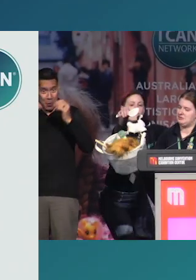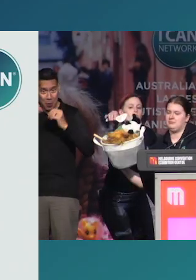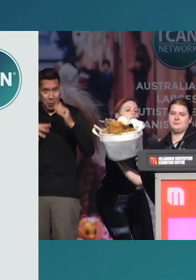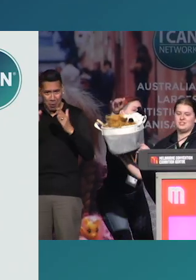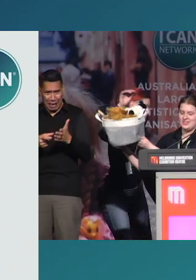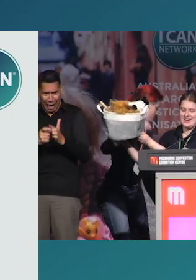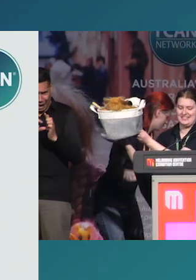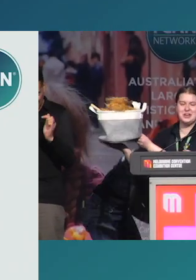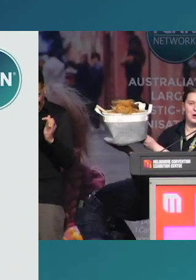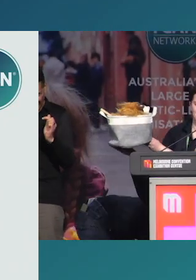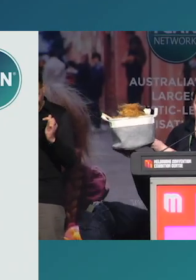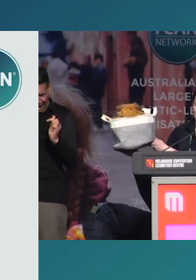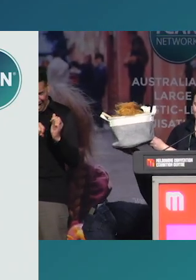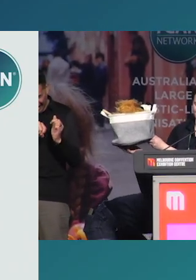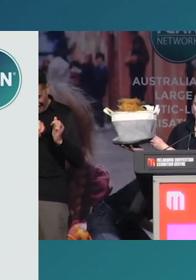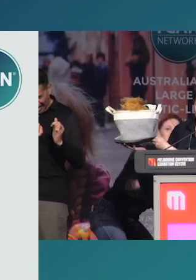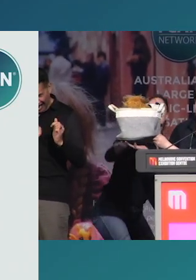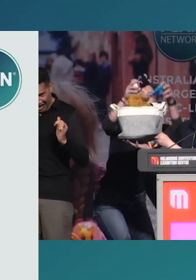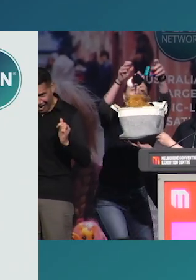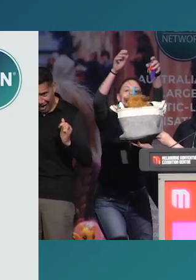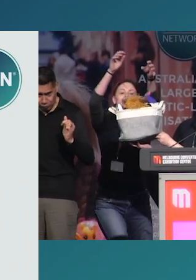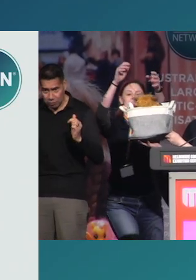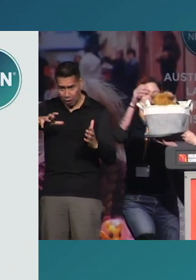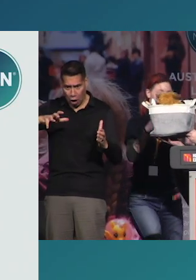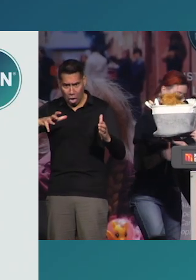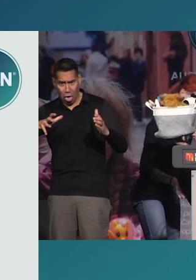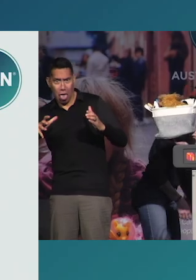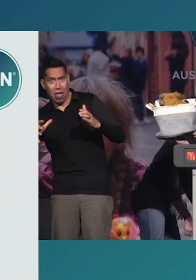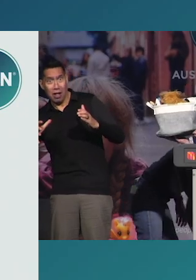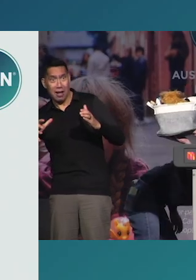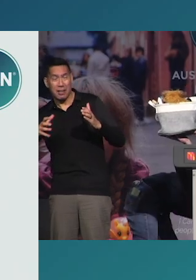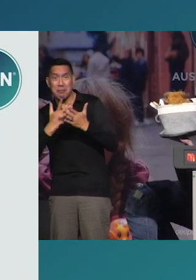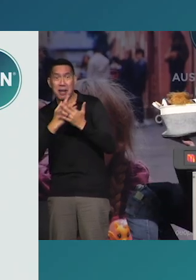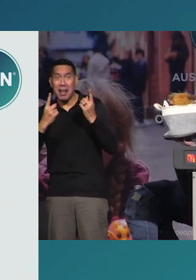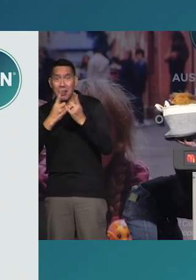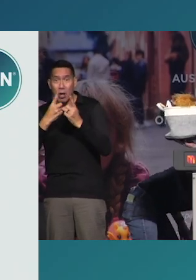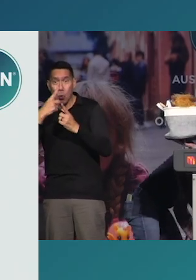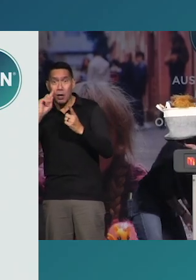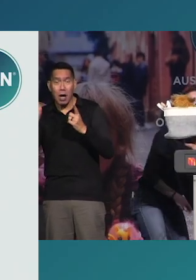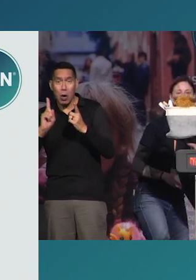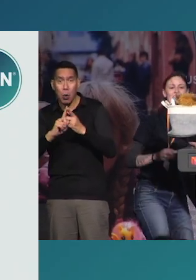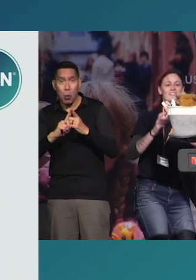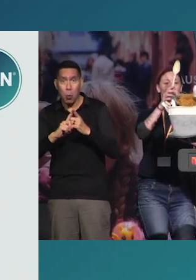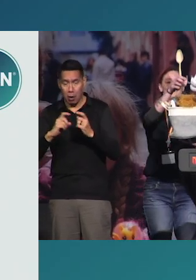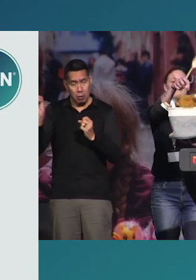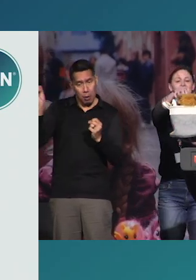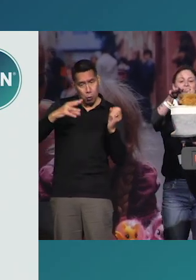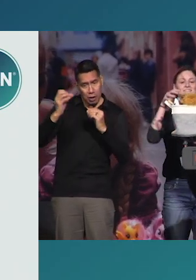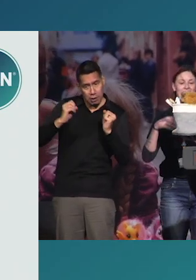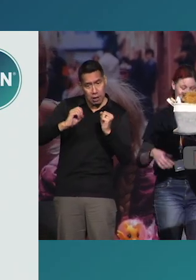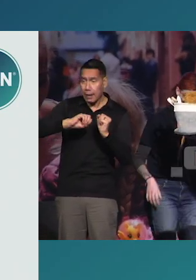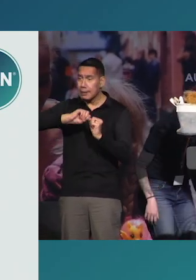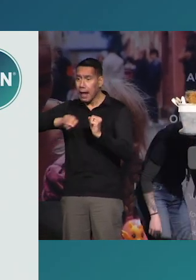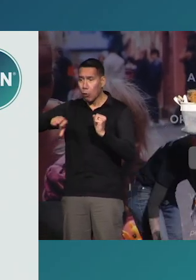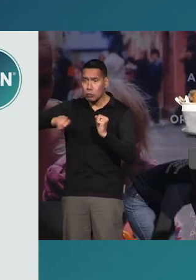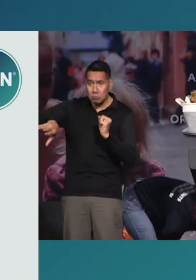basket so that it's not piling over. There are lots of things we could do to take items out and put items back in so that our